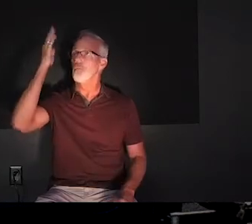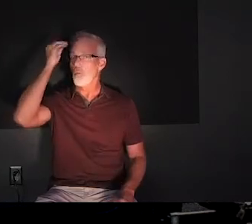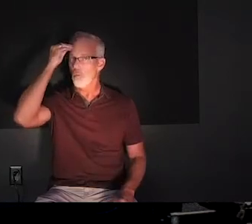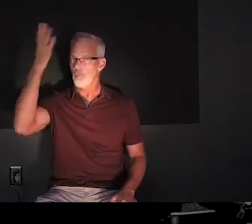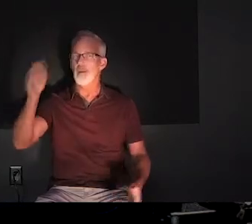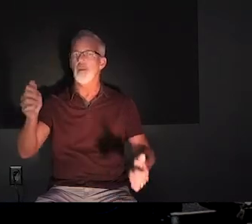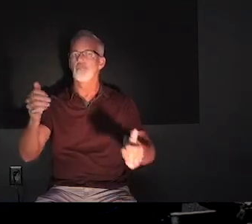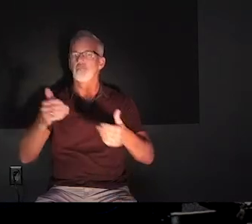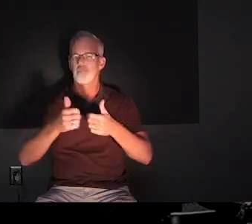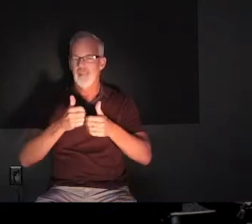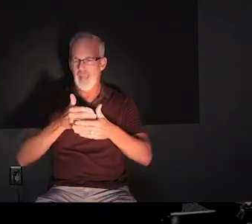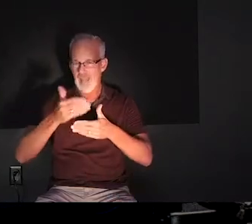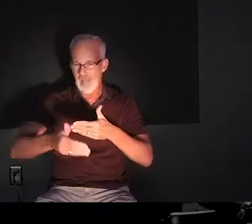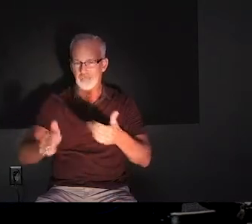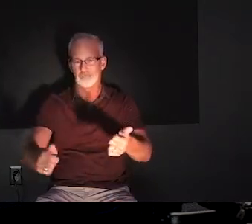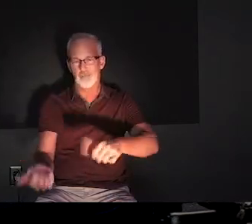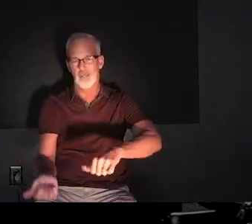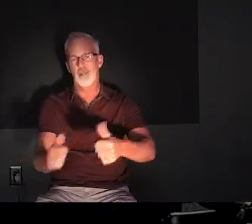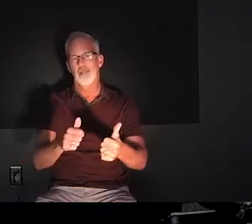the table